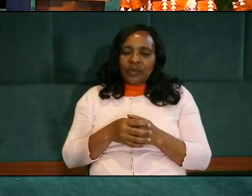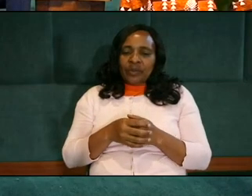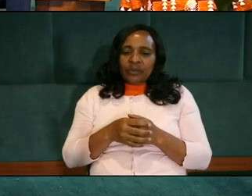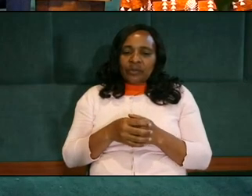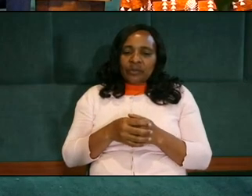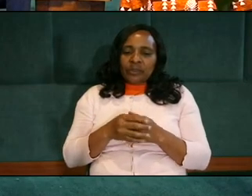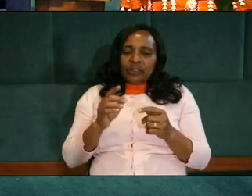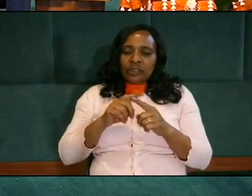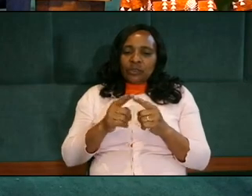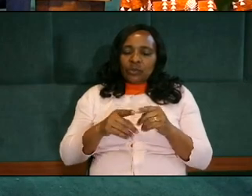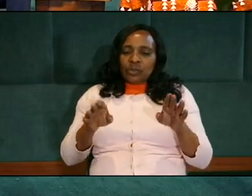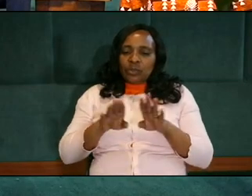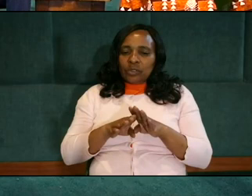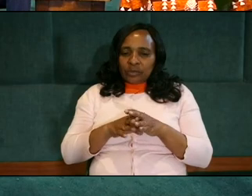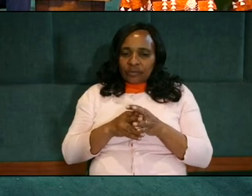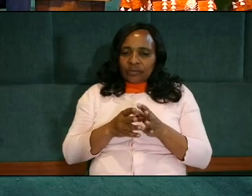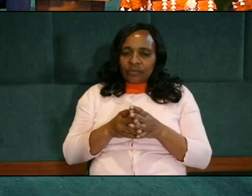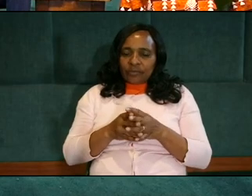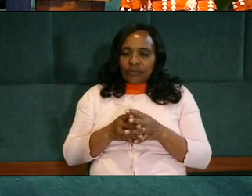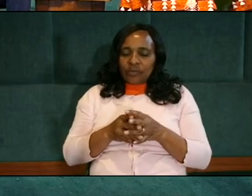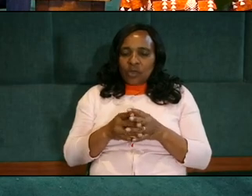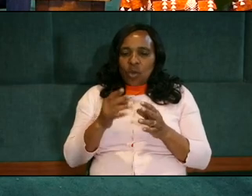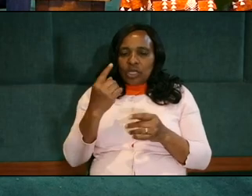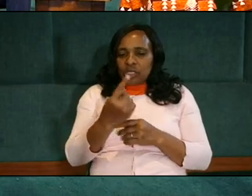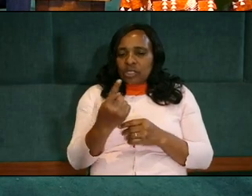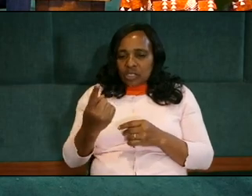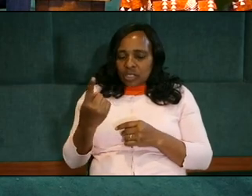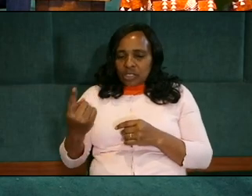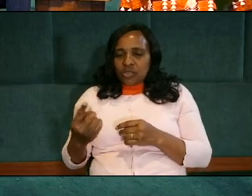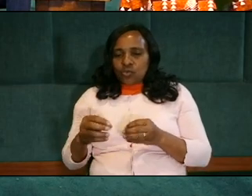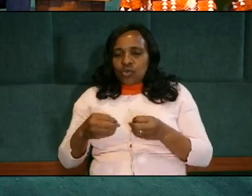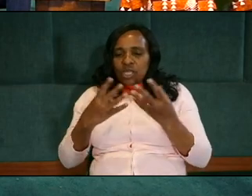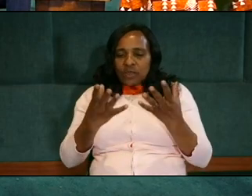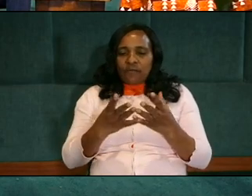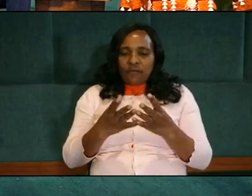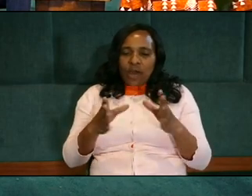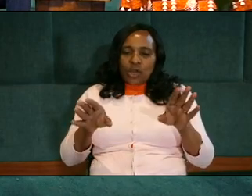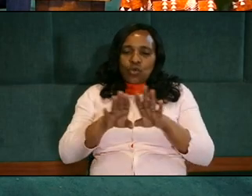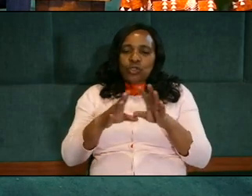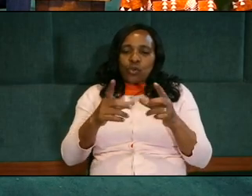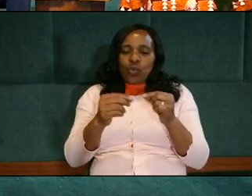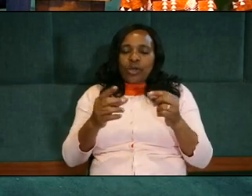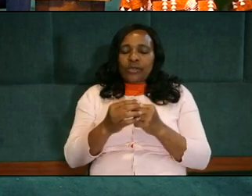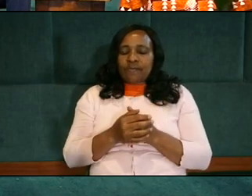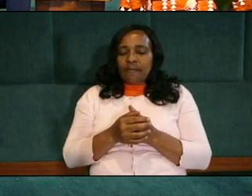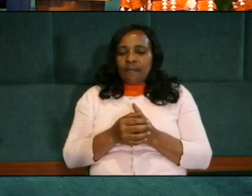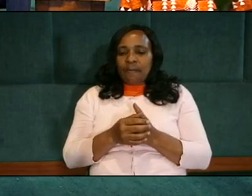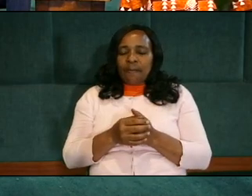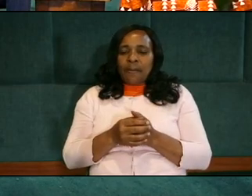we'll close. Let me just read one more punchline and then we can finish.